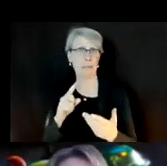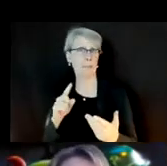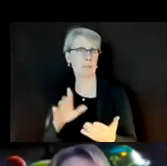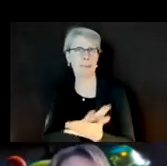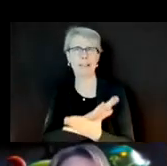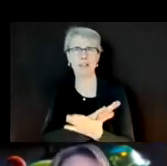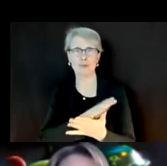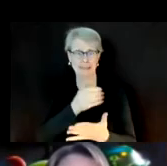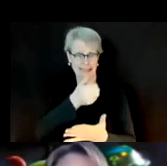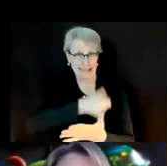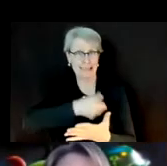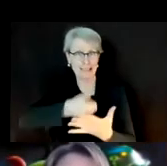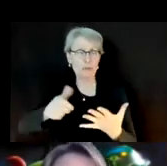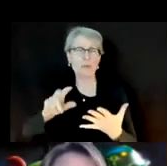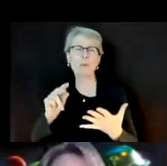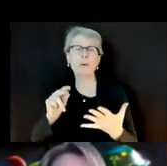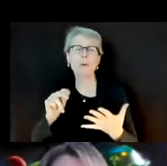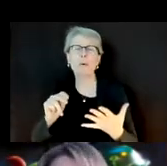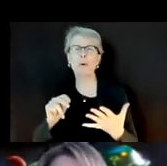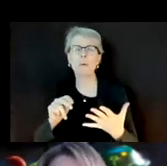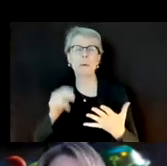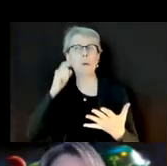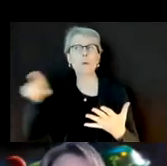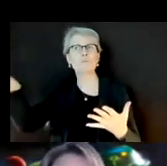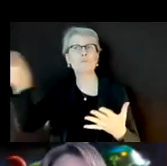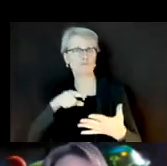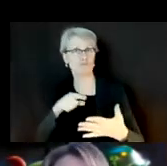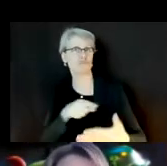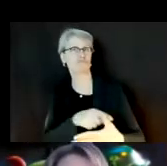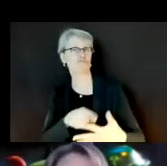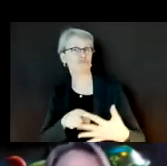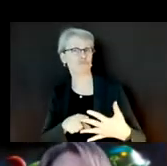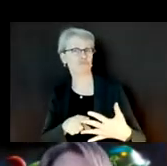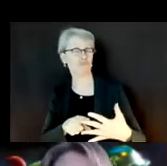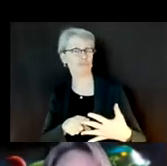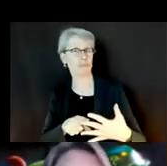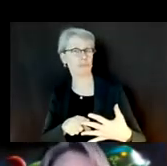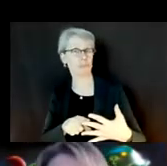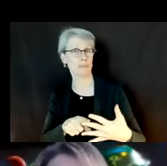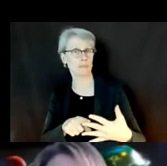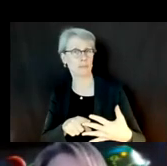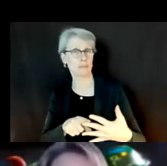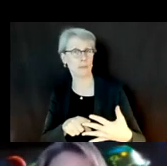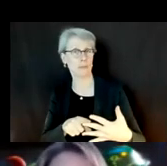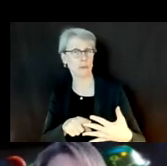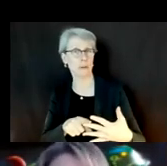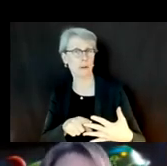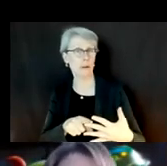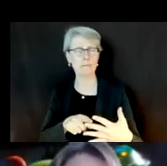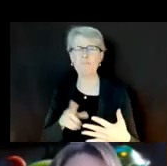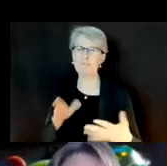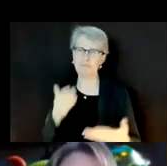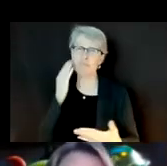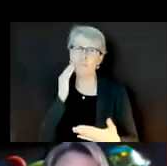single artist, but maybe I find like there's 3 of them that that I maybe no surprise. Maybe I knew that these people were